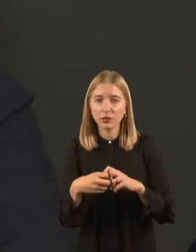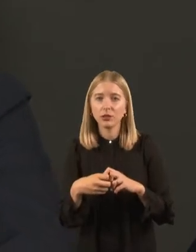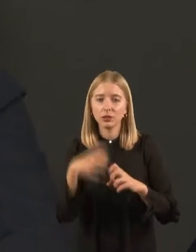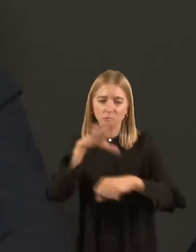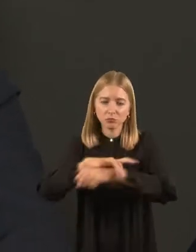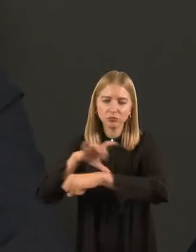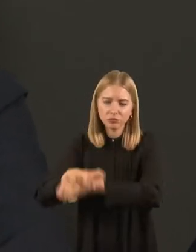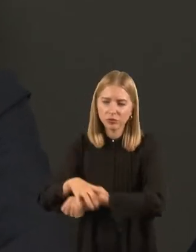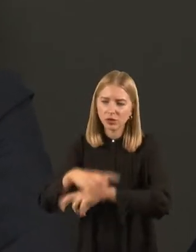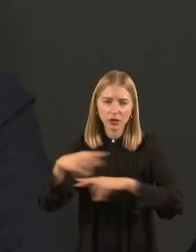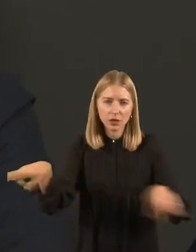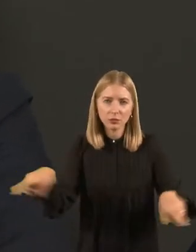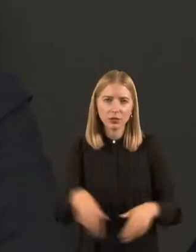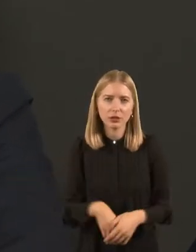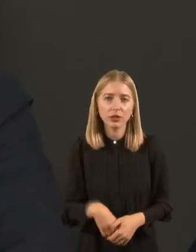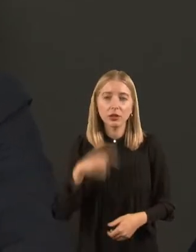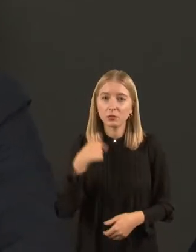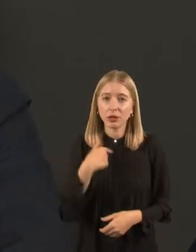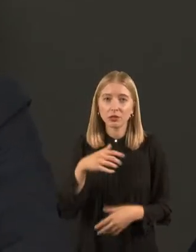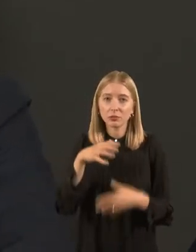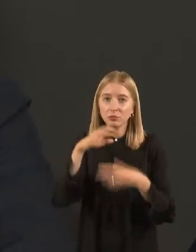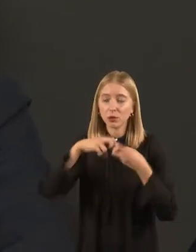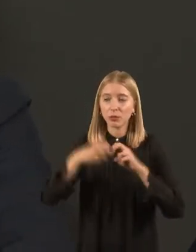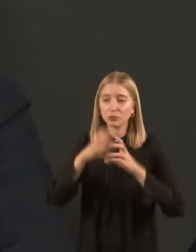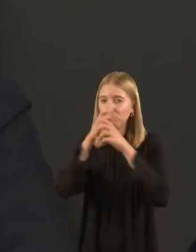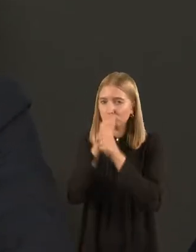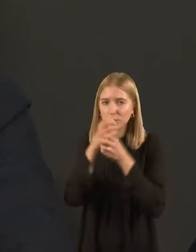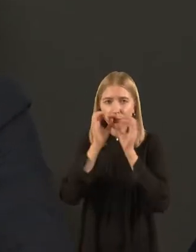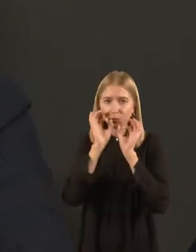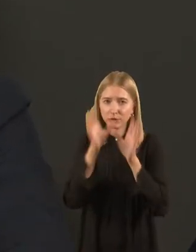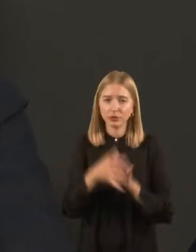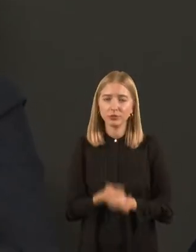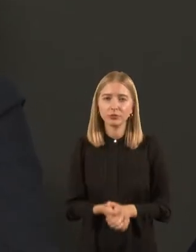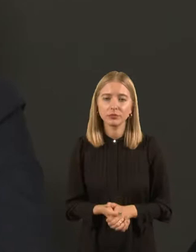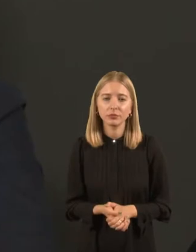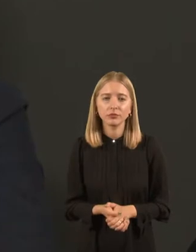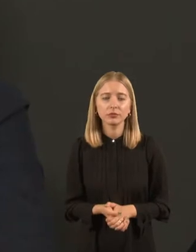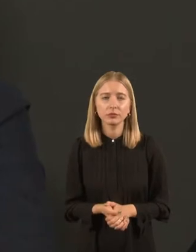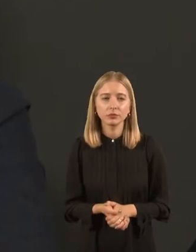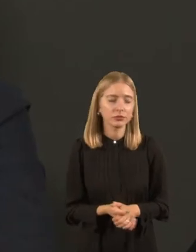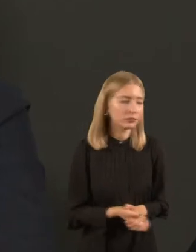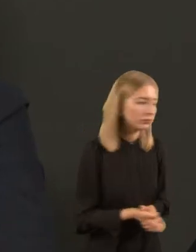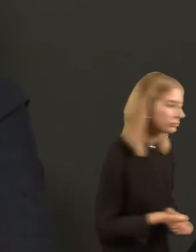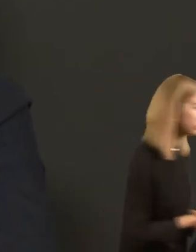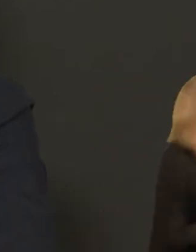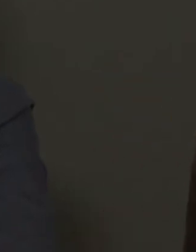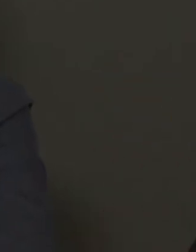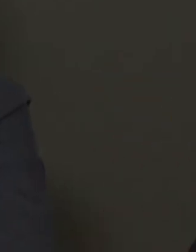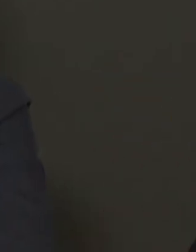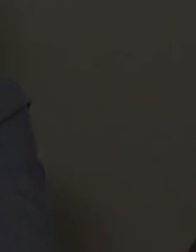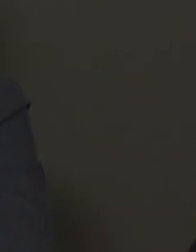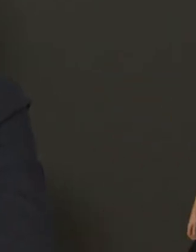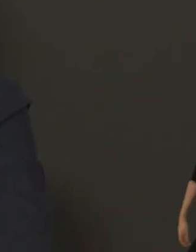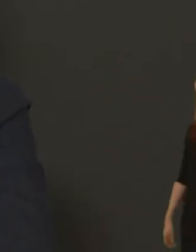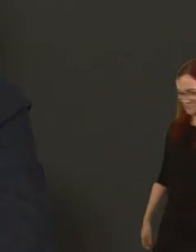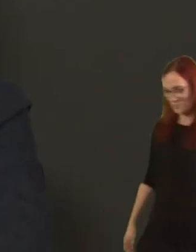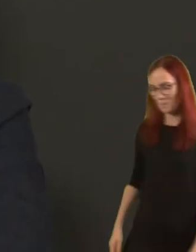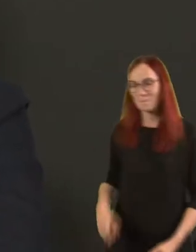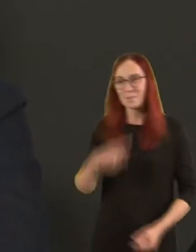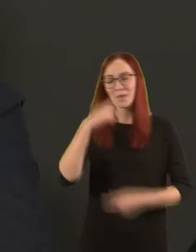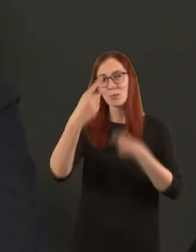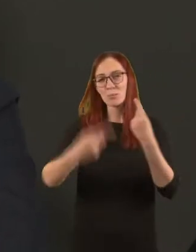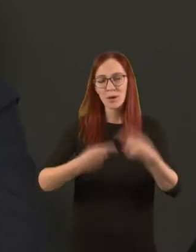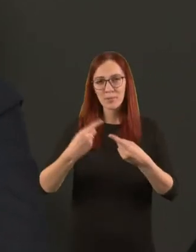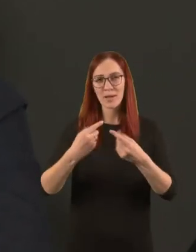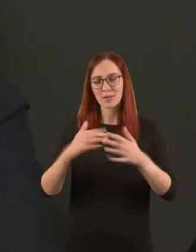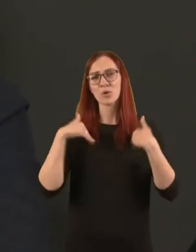But I can see that we have a similar view towards these problems, and